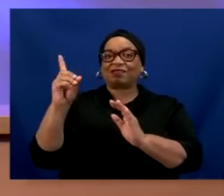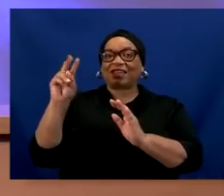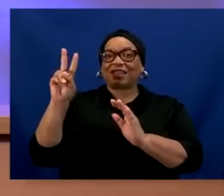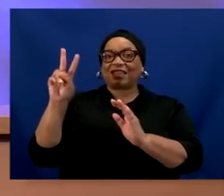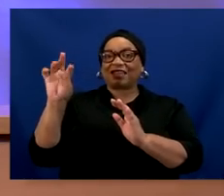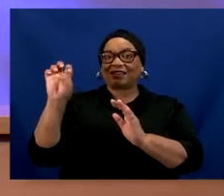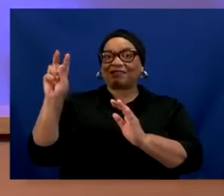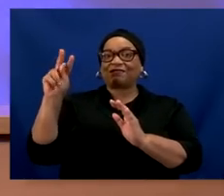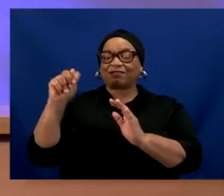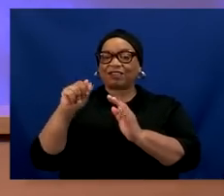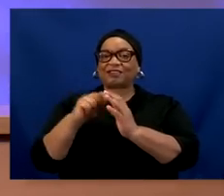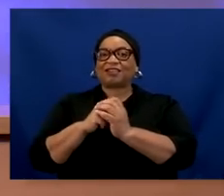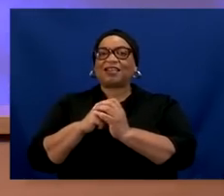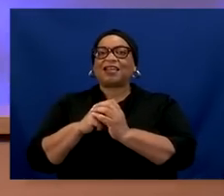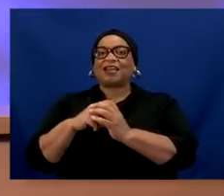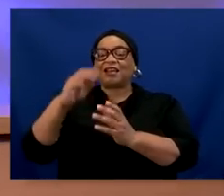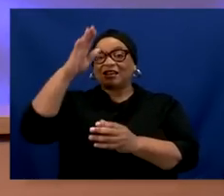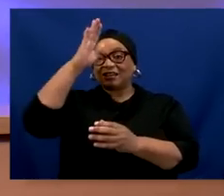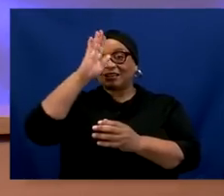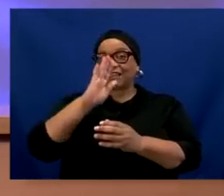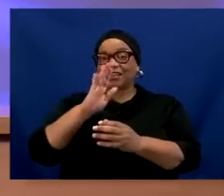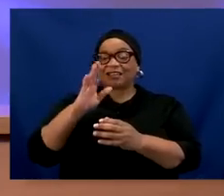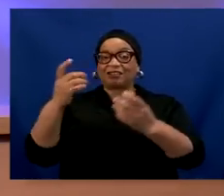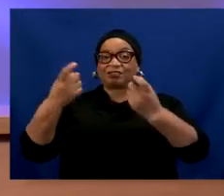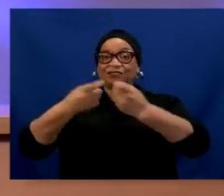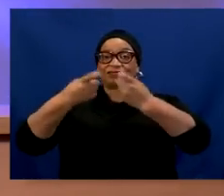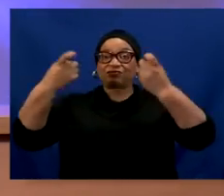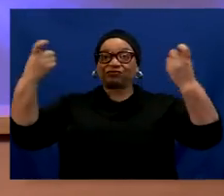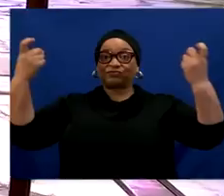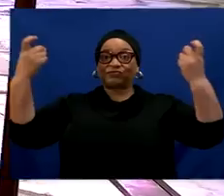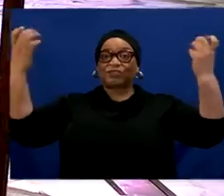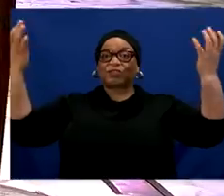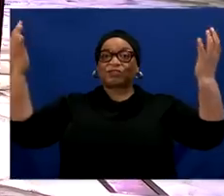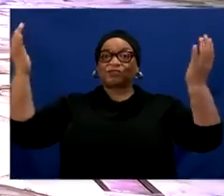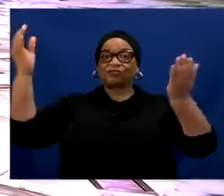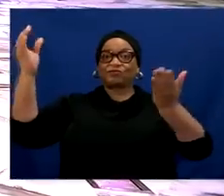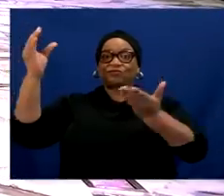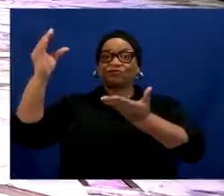to us since we can't increase ourselves to him.